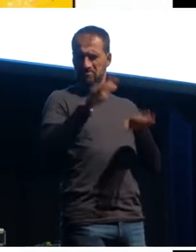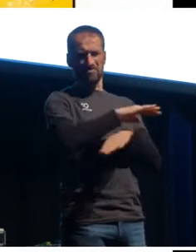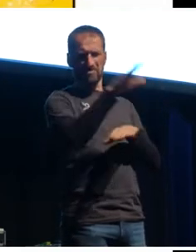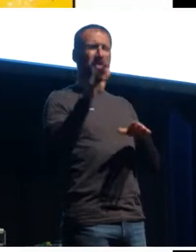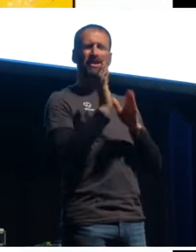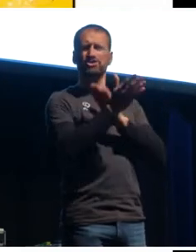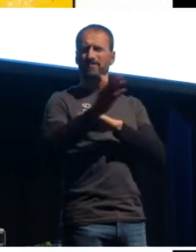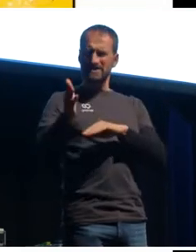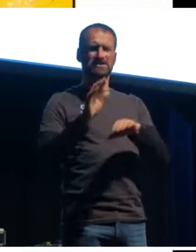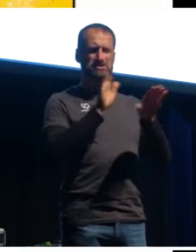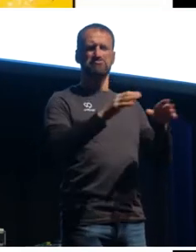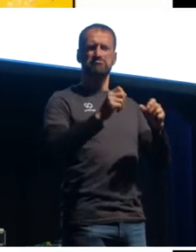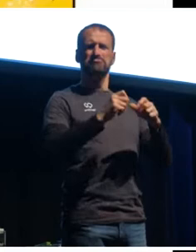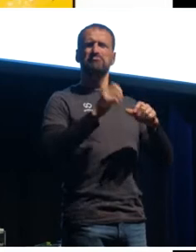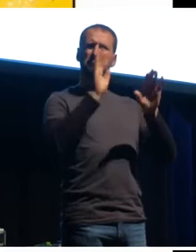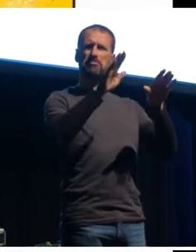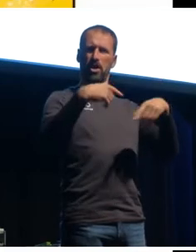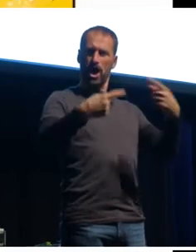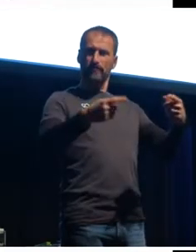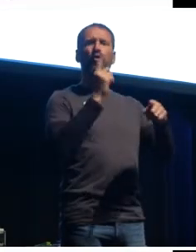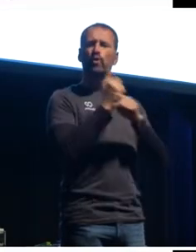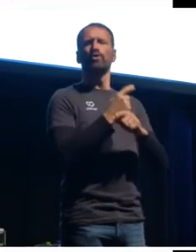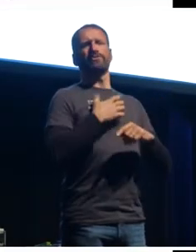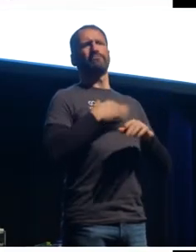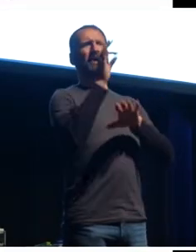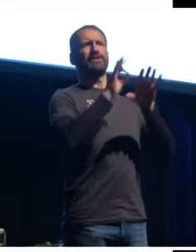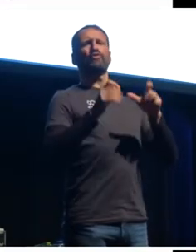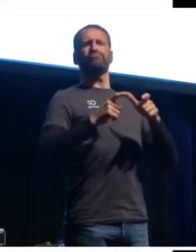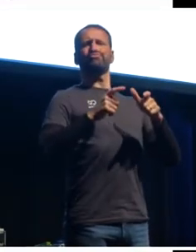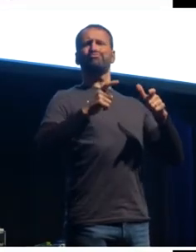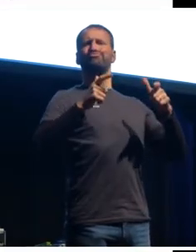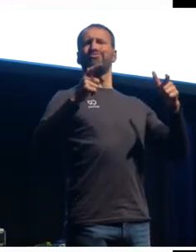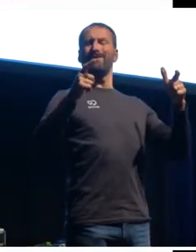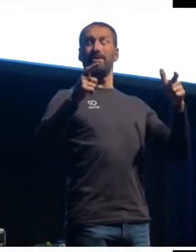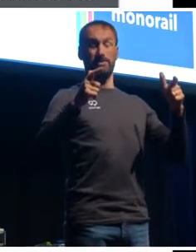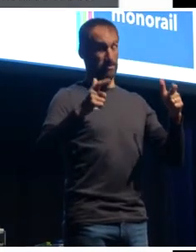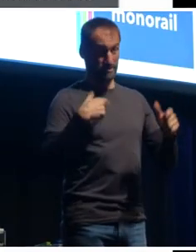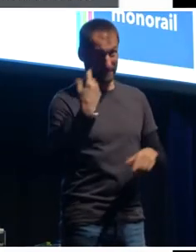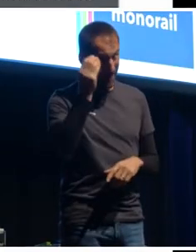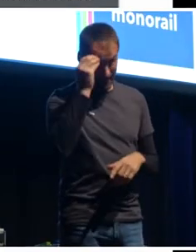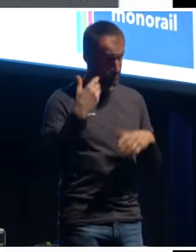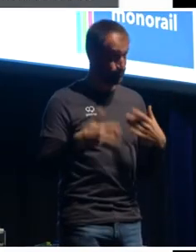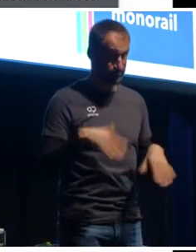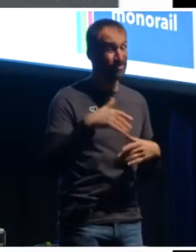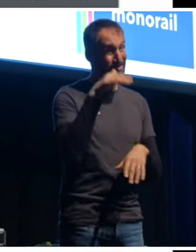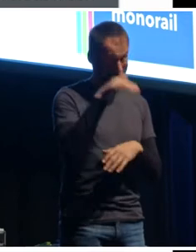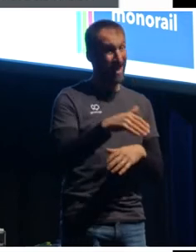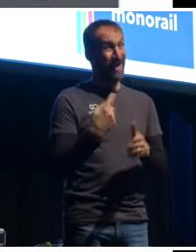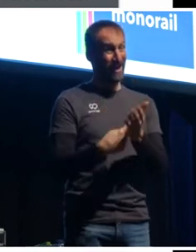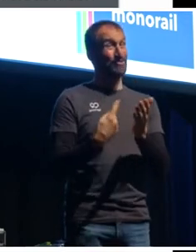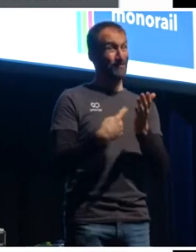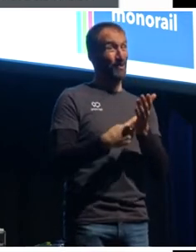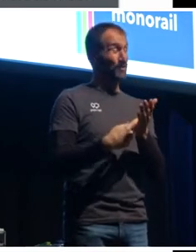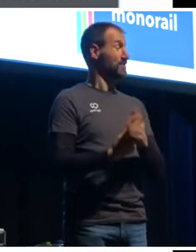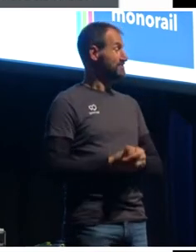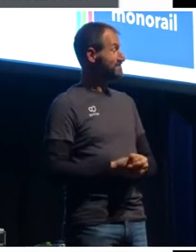that architecture. But what we learned was that there were some challenges with it. So this is what that diagram really looks